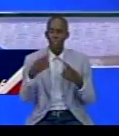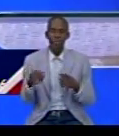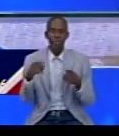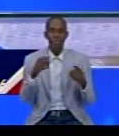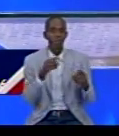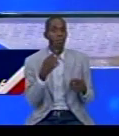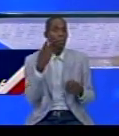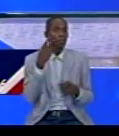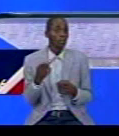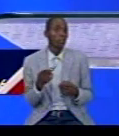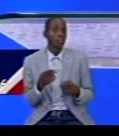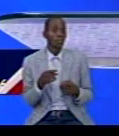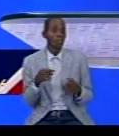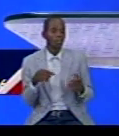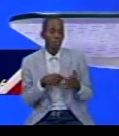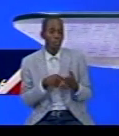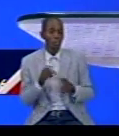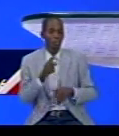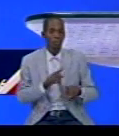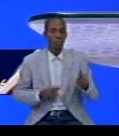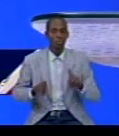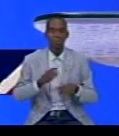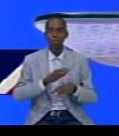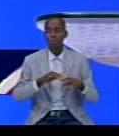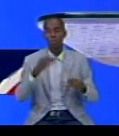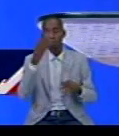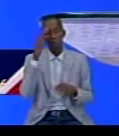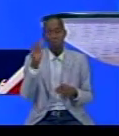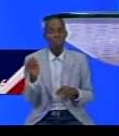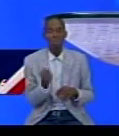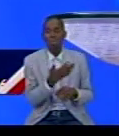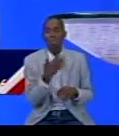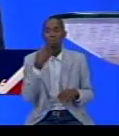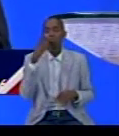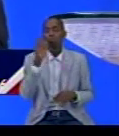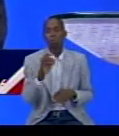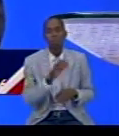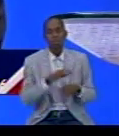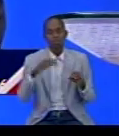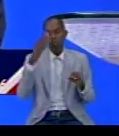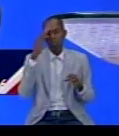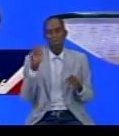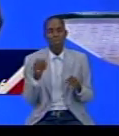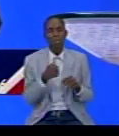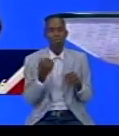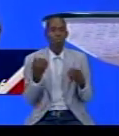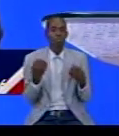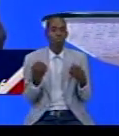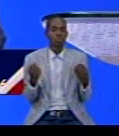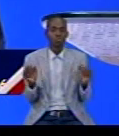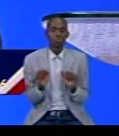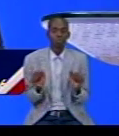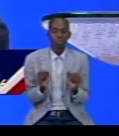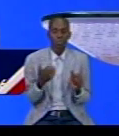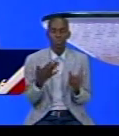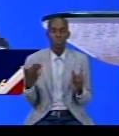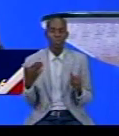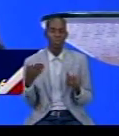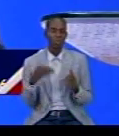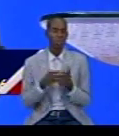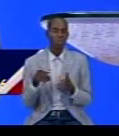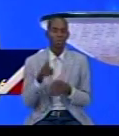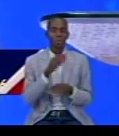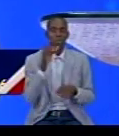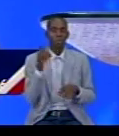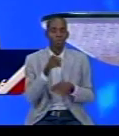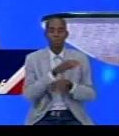people, even Daniel, they didn't know there was any edict. They didn't know there was any threat of death. We should know. If we don't